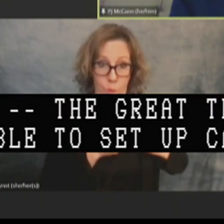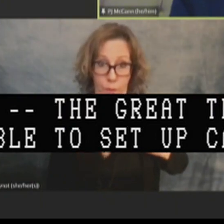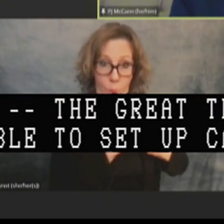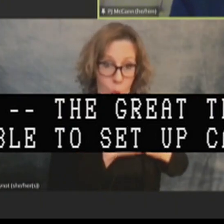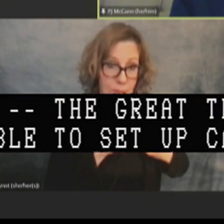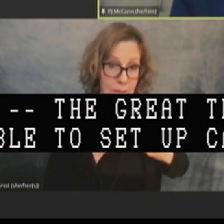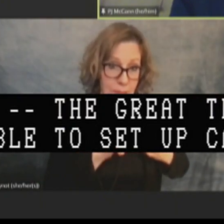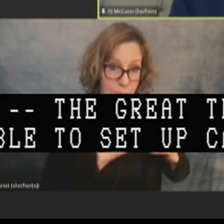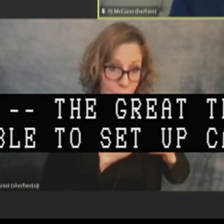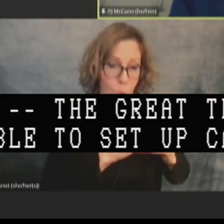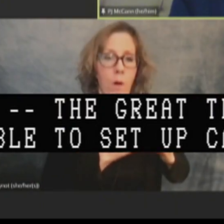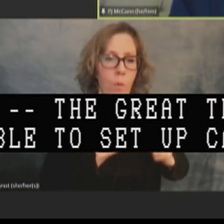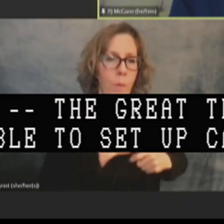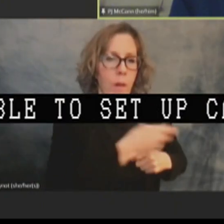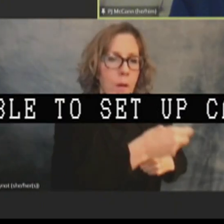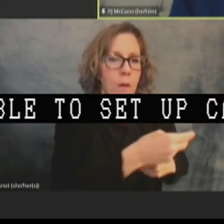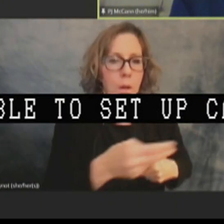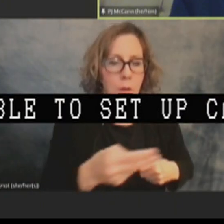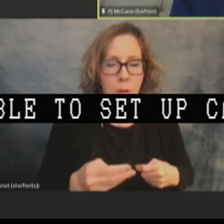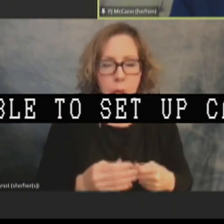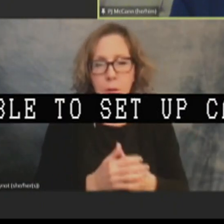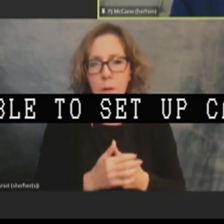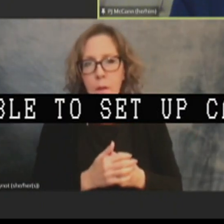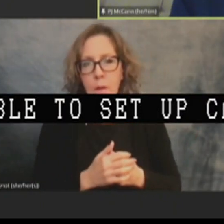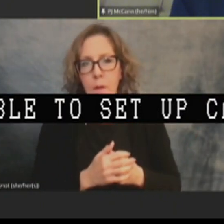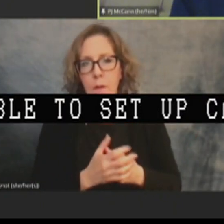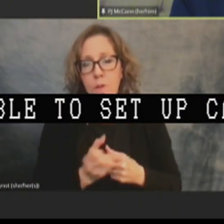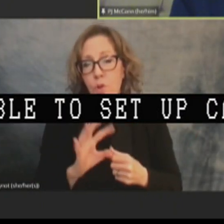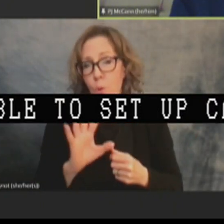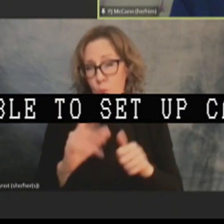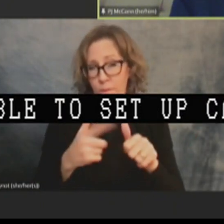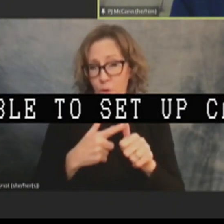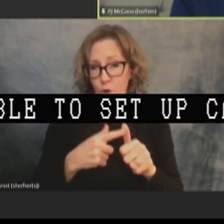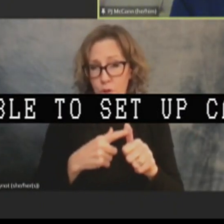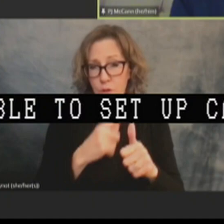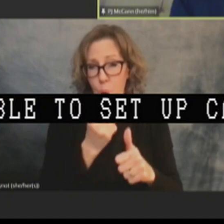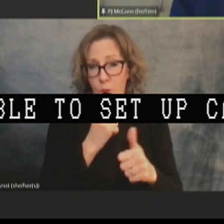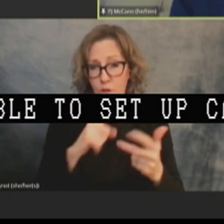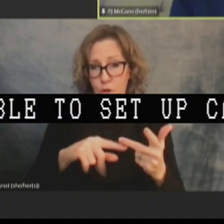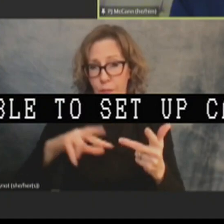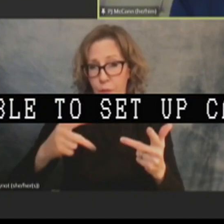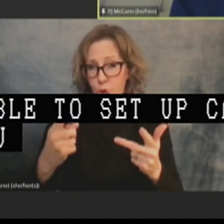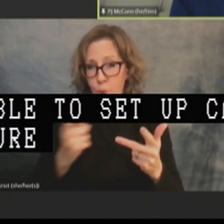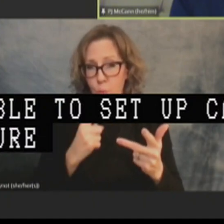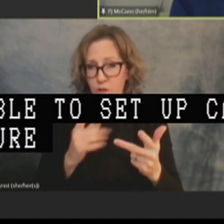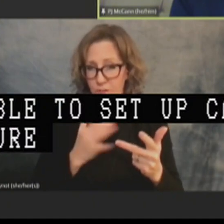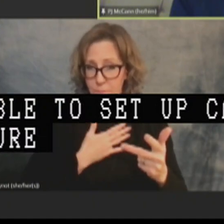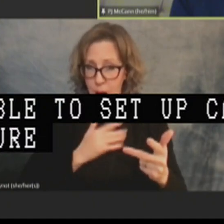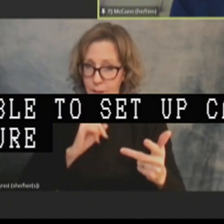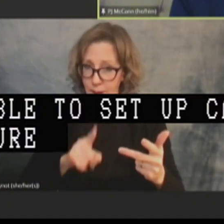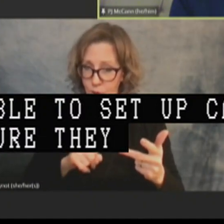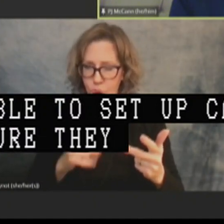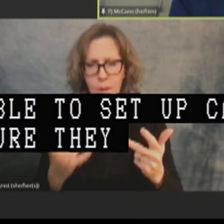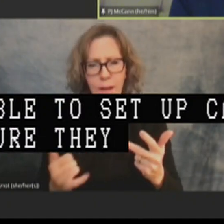disability populations. So that's what I'd say to the first and third questions. Can you remind me the second question?